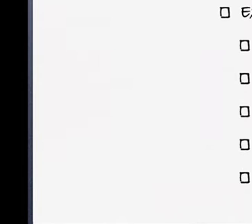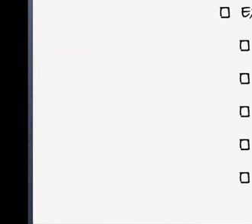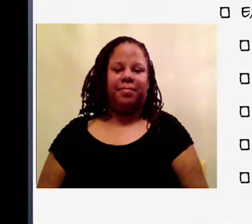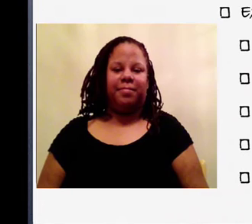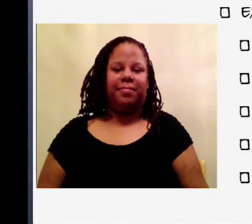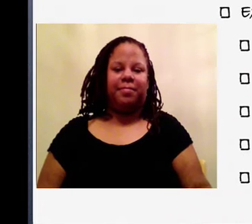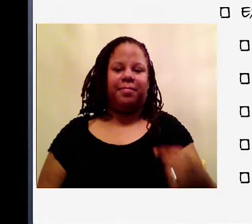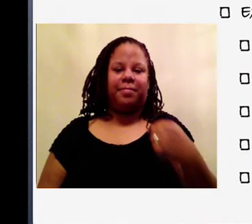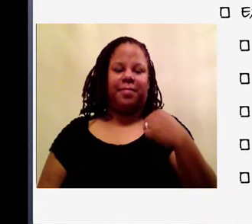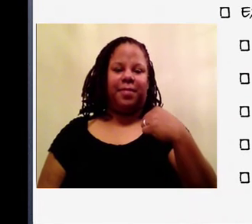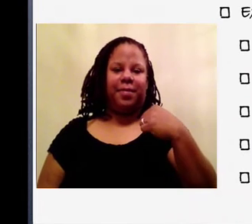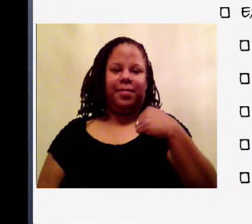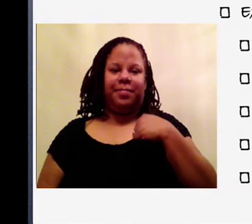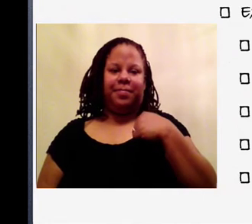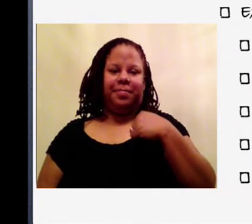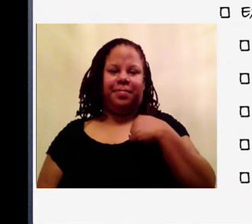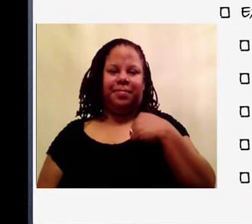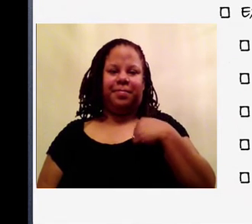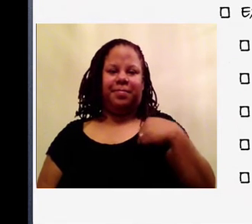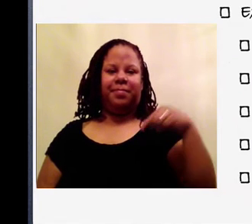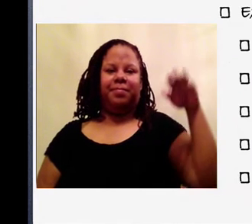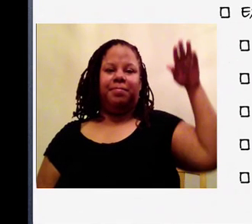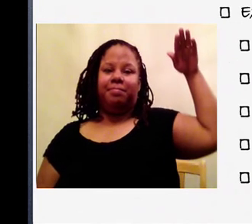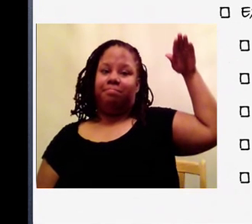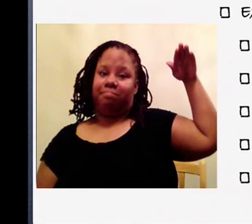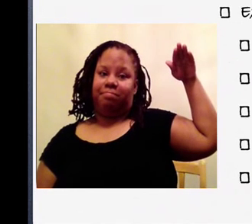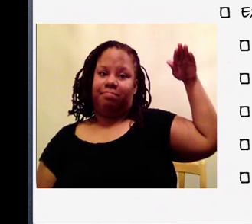DCL : B, short.